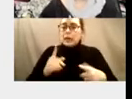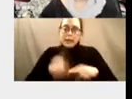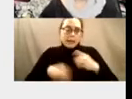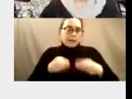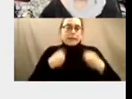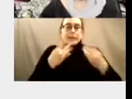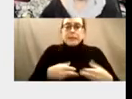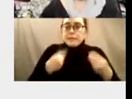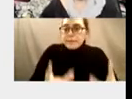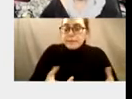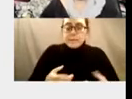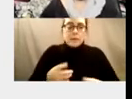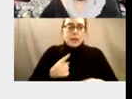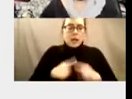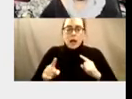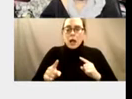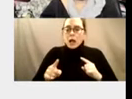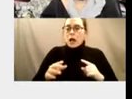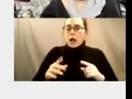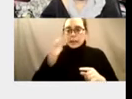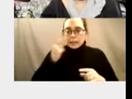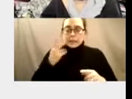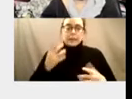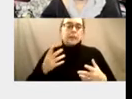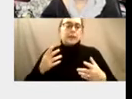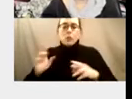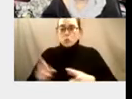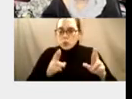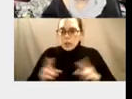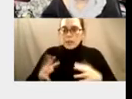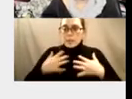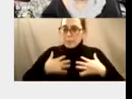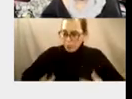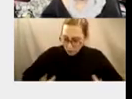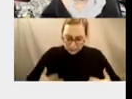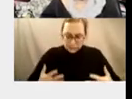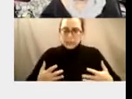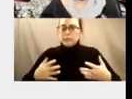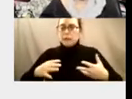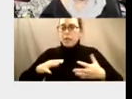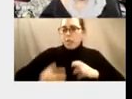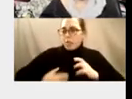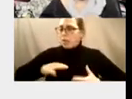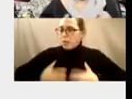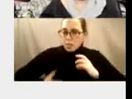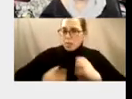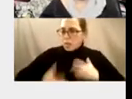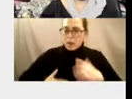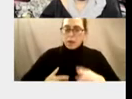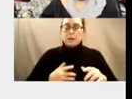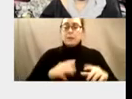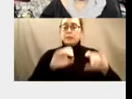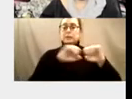The more in tune I've grown to the movements and rhythm and pace of this chronically ill body, the more out of sync I find myself everywhere